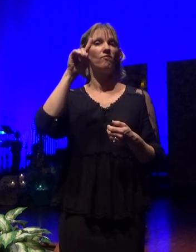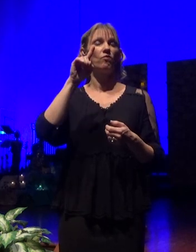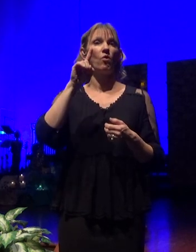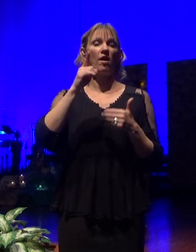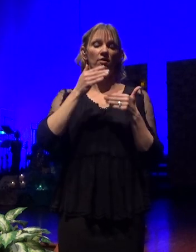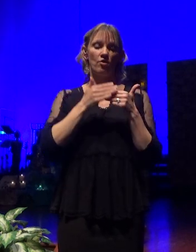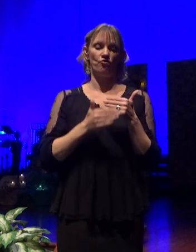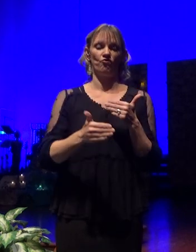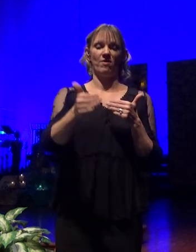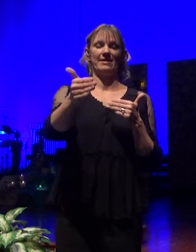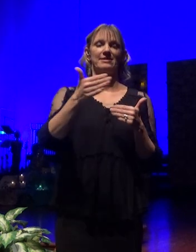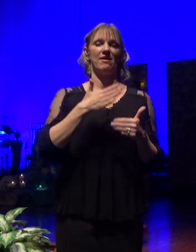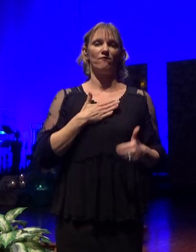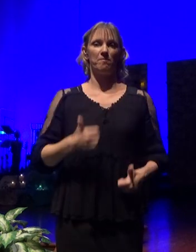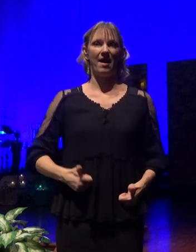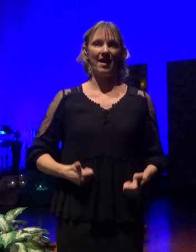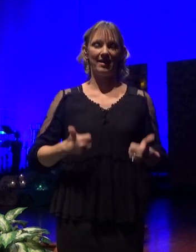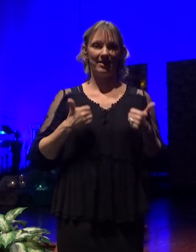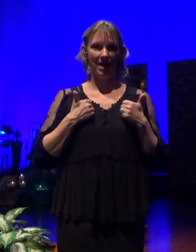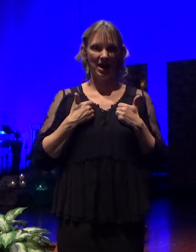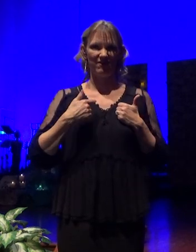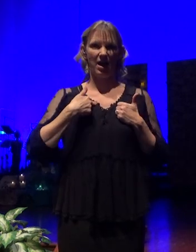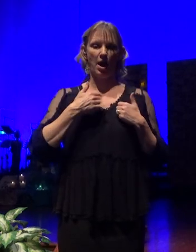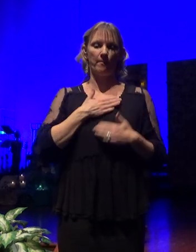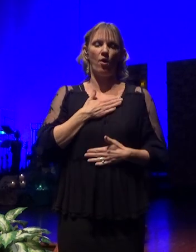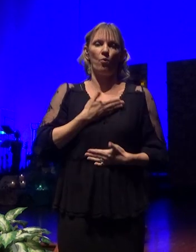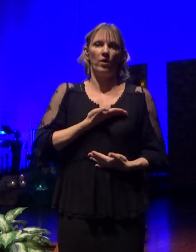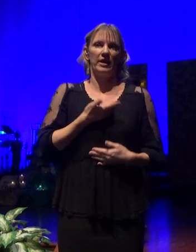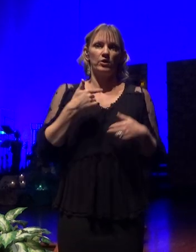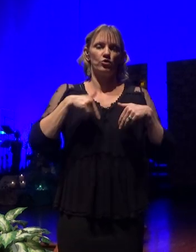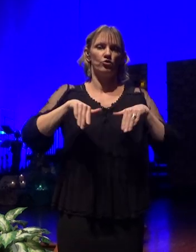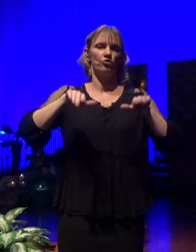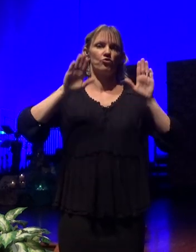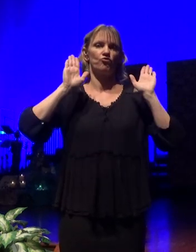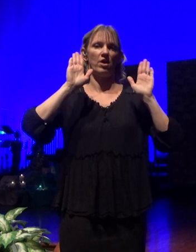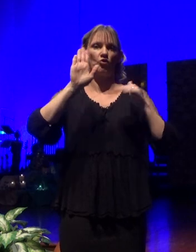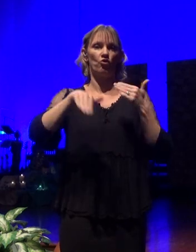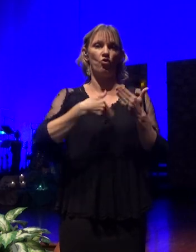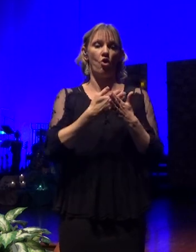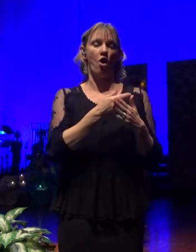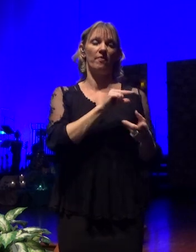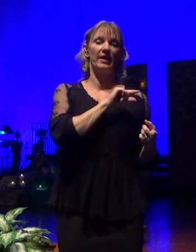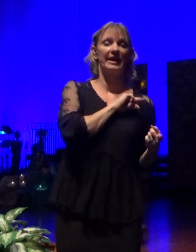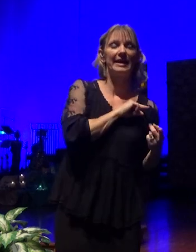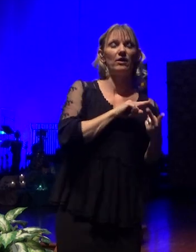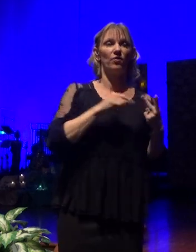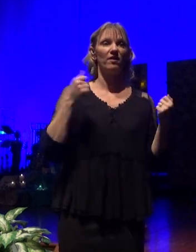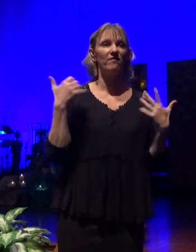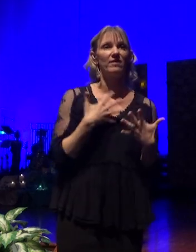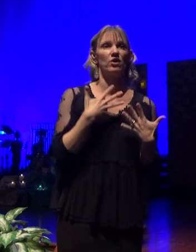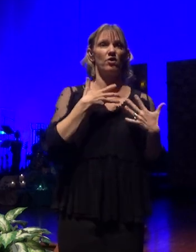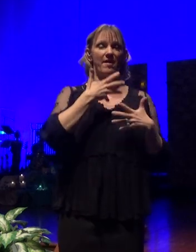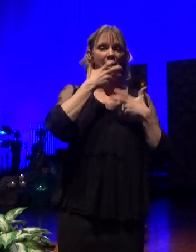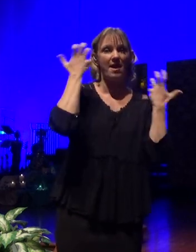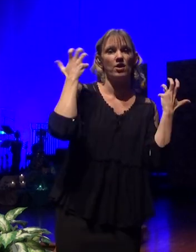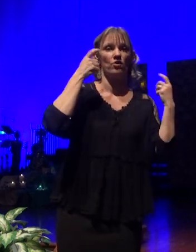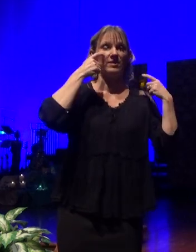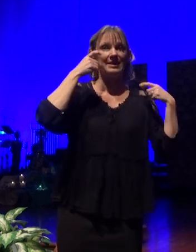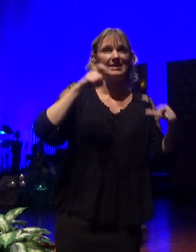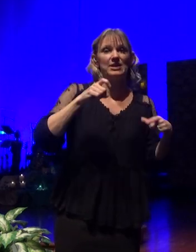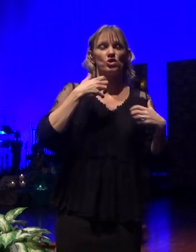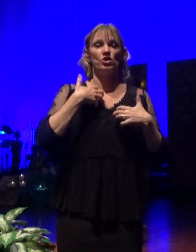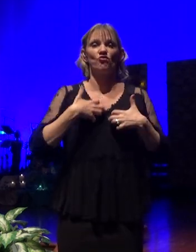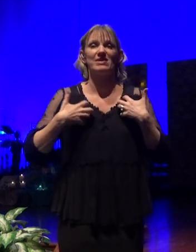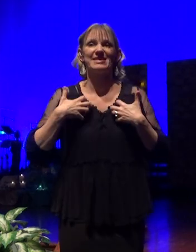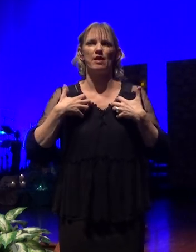my life, I'm willing to surrender it all. The guilt and the fear, the anger, the tears, the resentment, those things